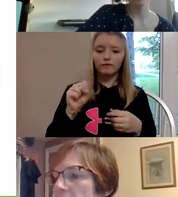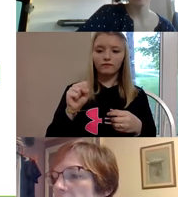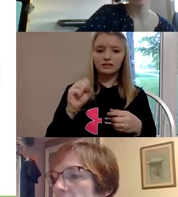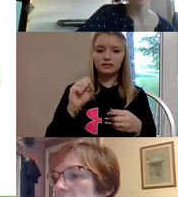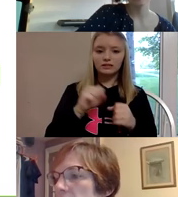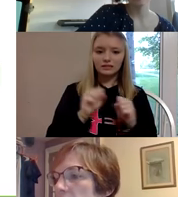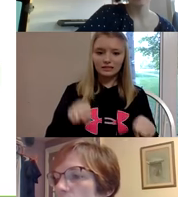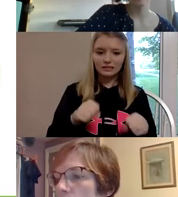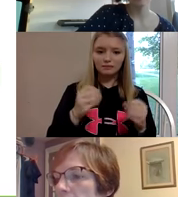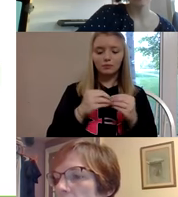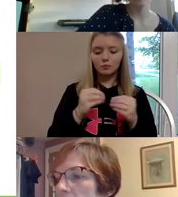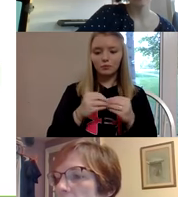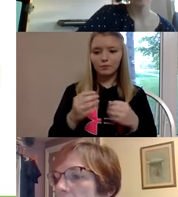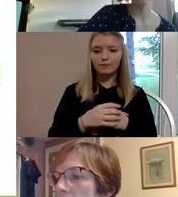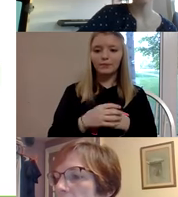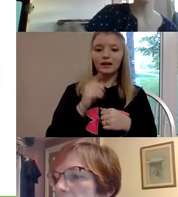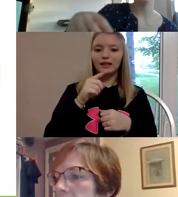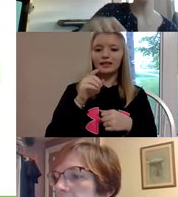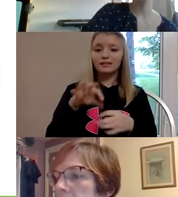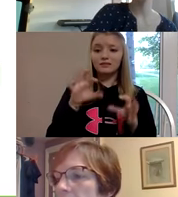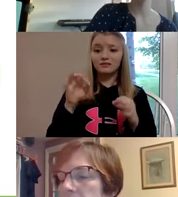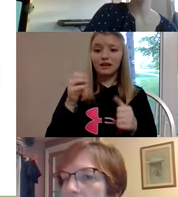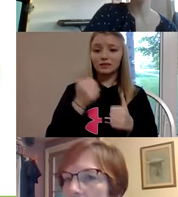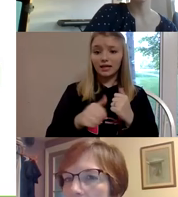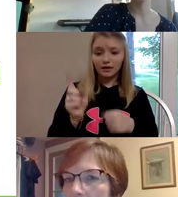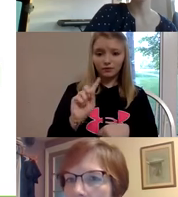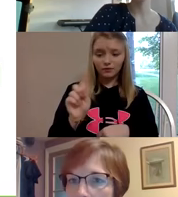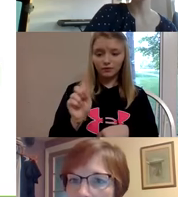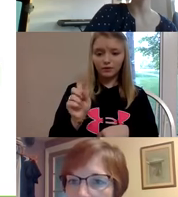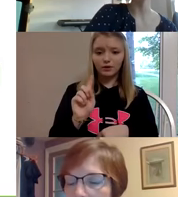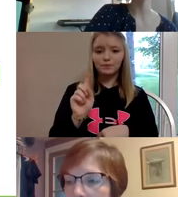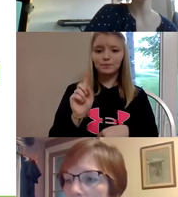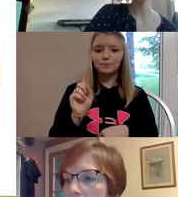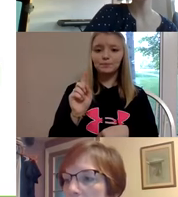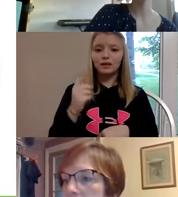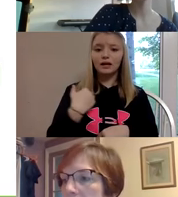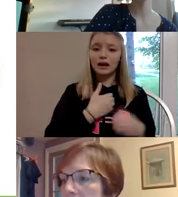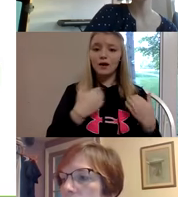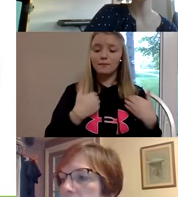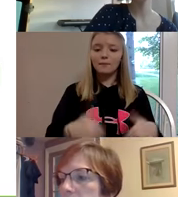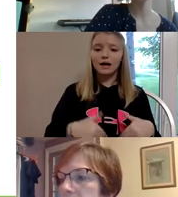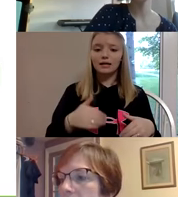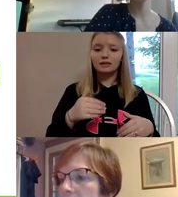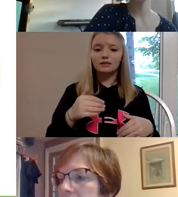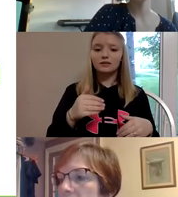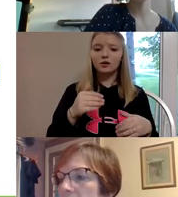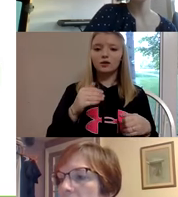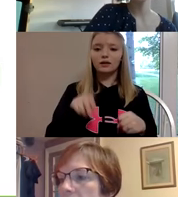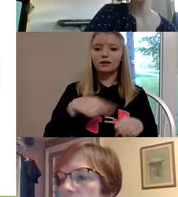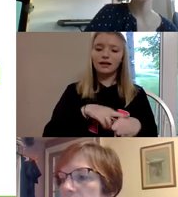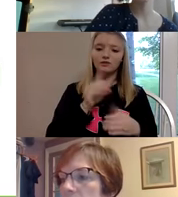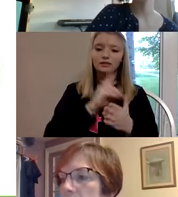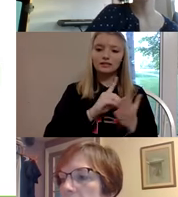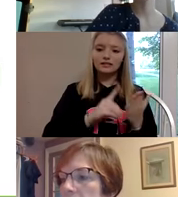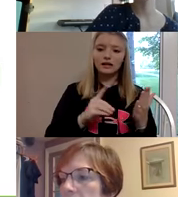found everywhere. And our bodies are naturally designed to